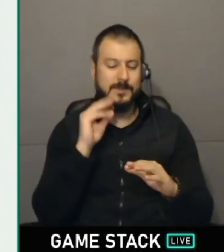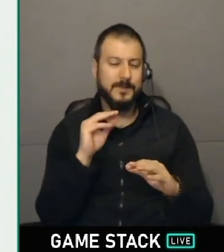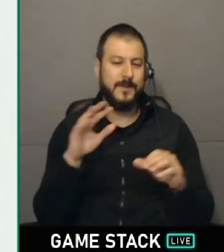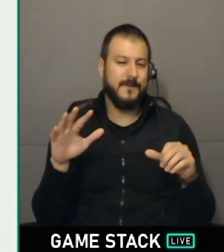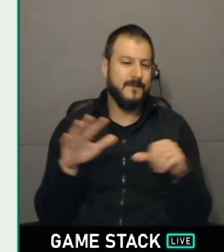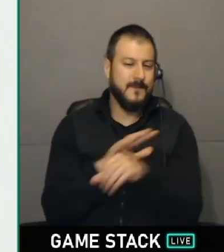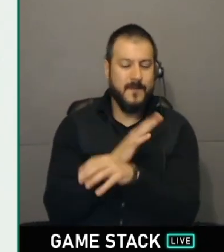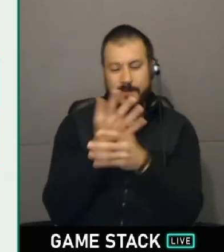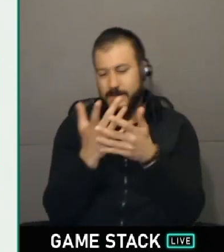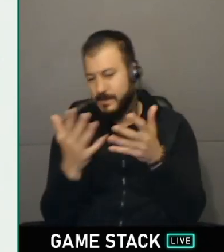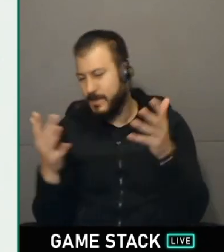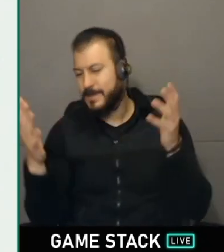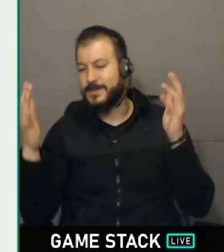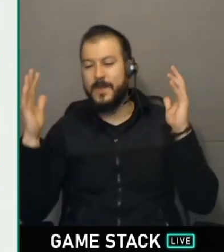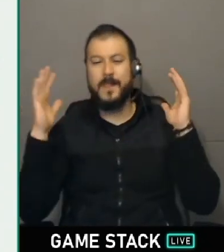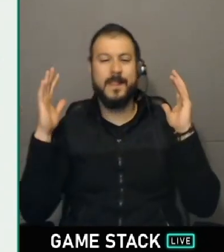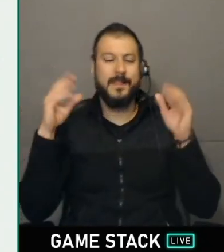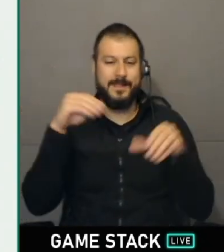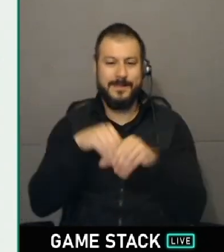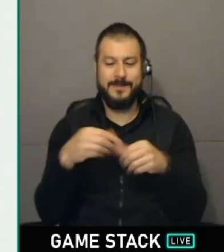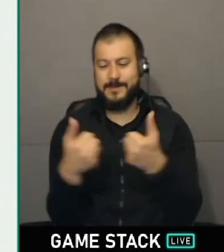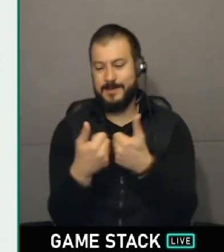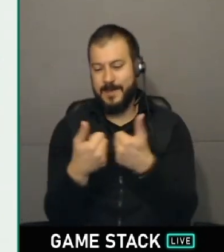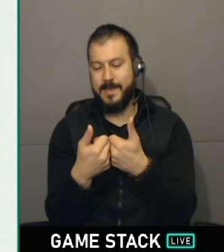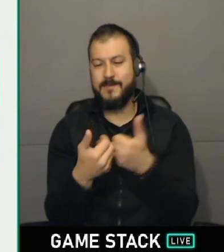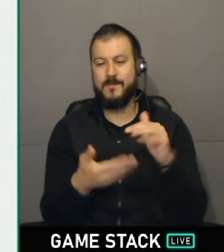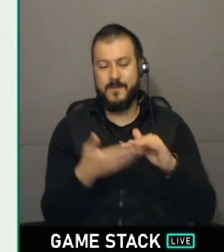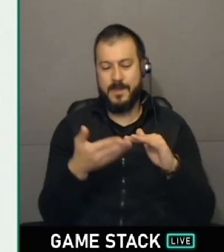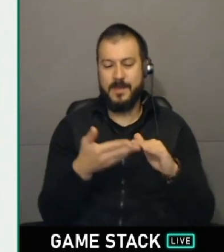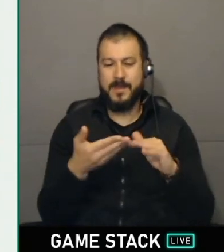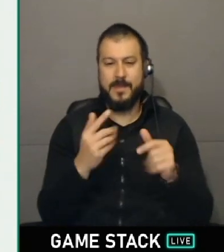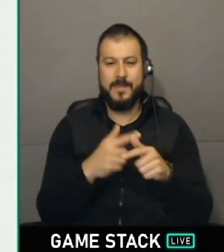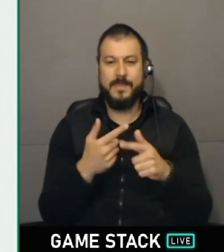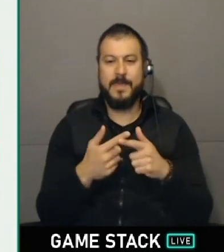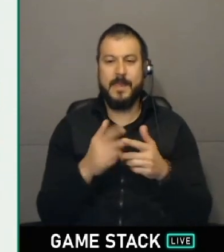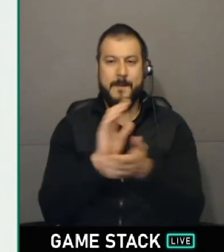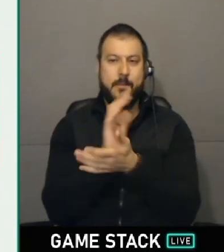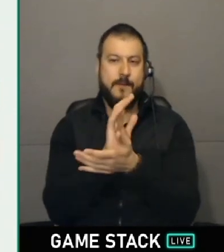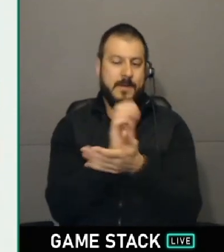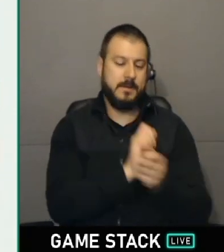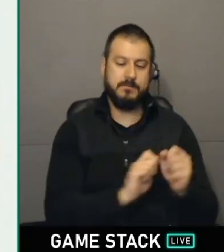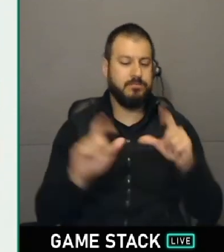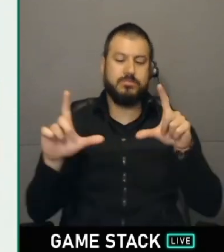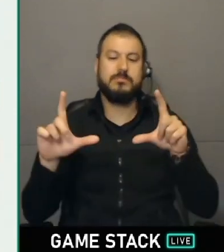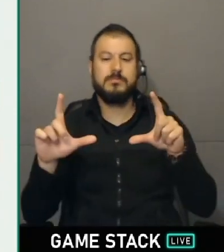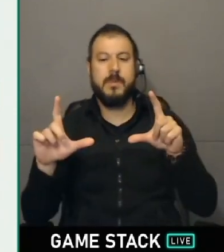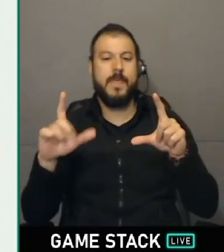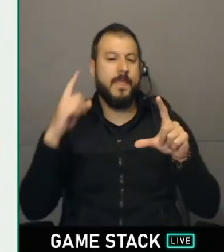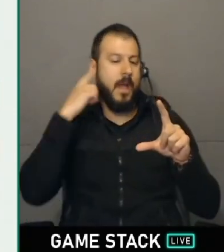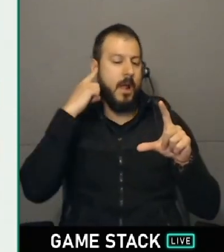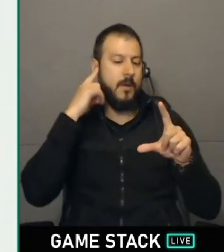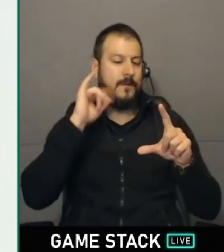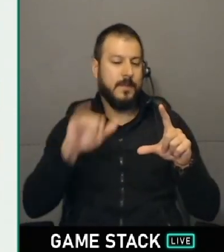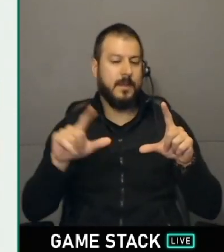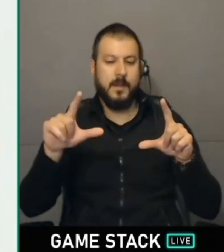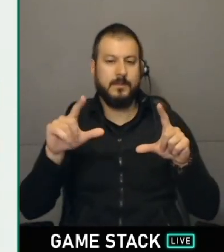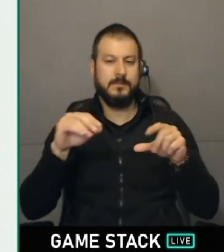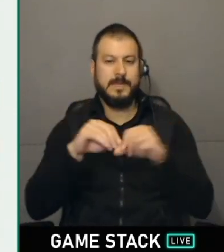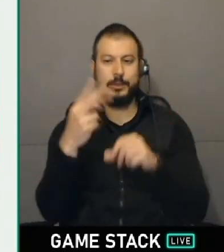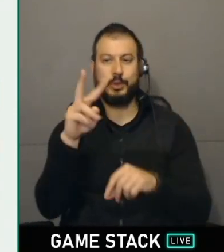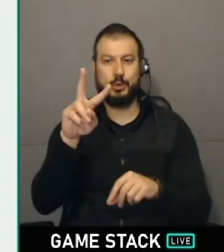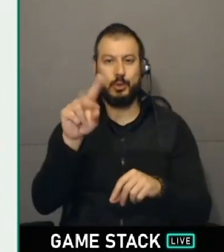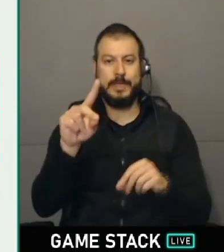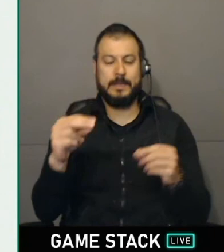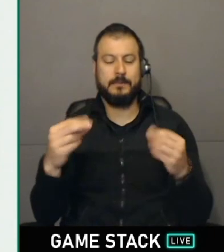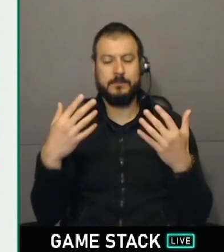spatial in-game running, and then a cutscene would come in, and the audio for that cutscene was in stereo. So you get this effect